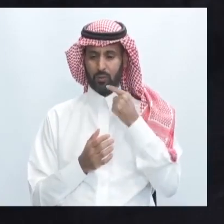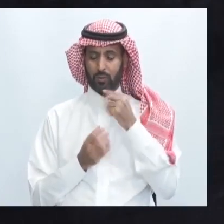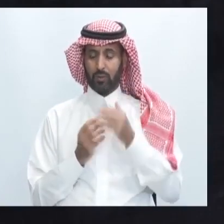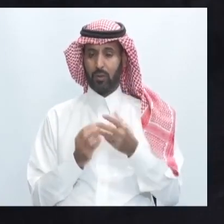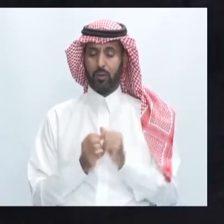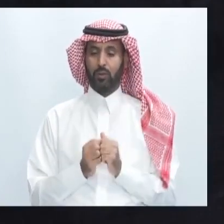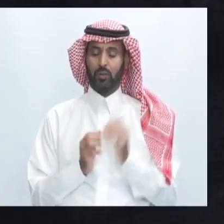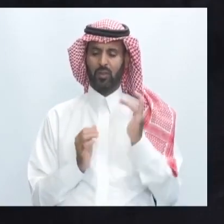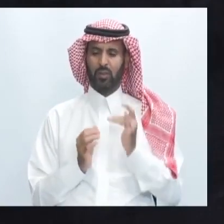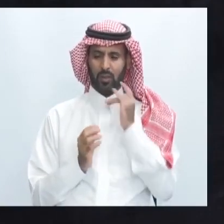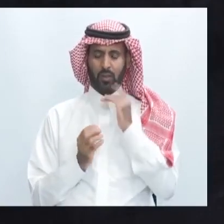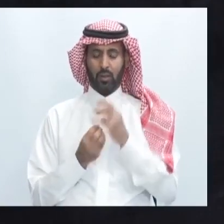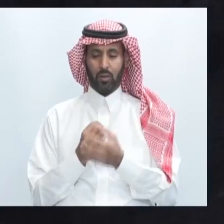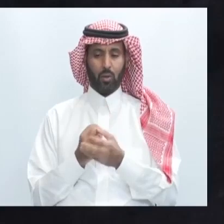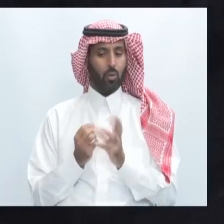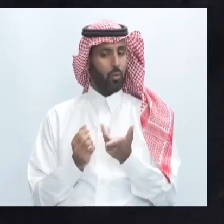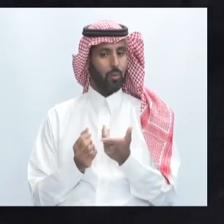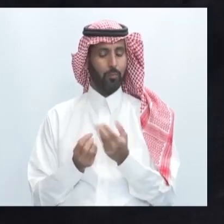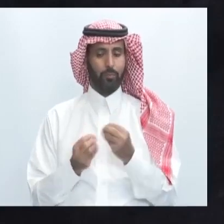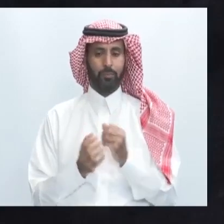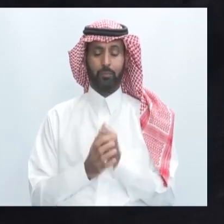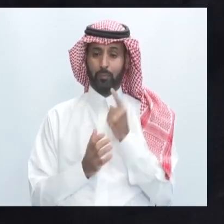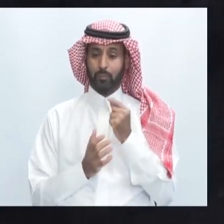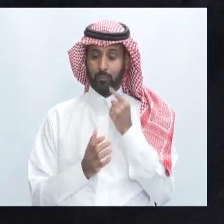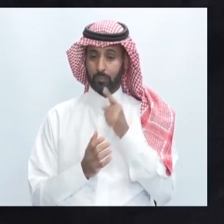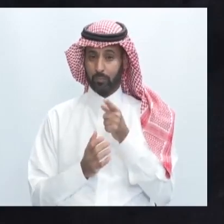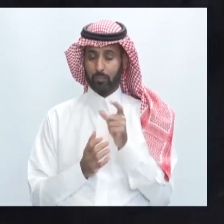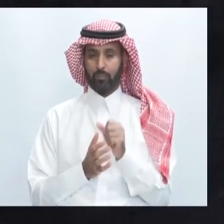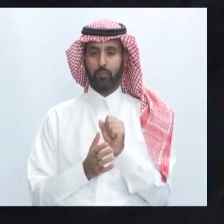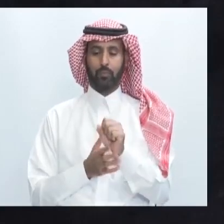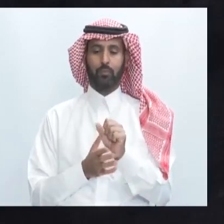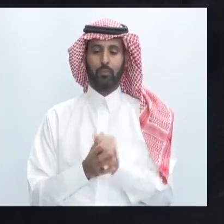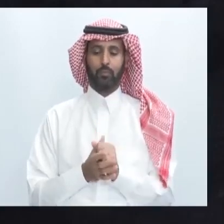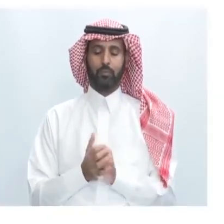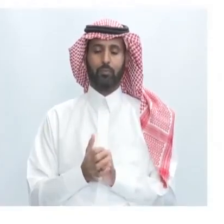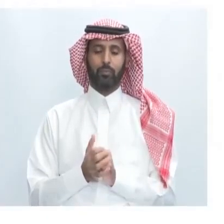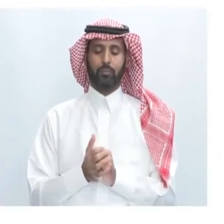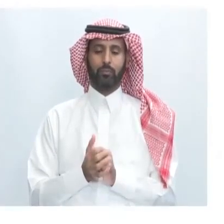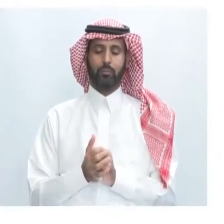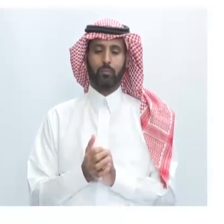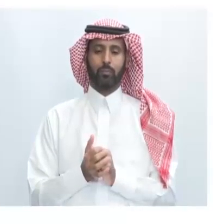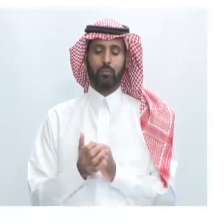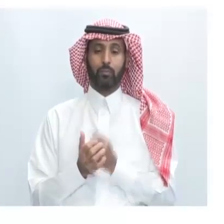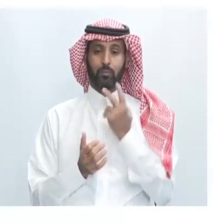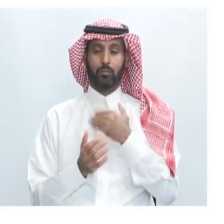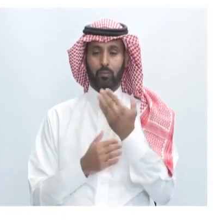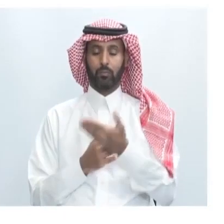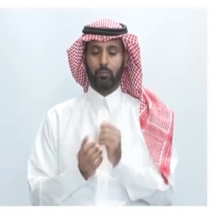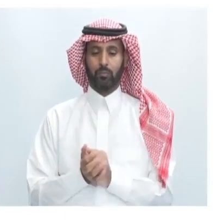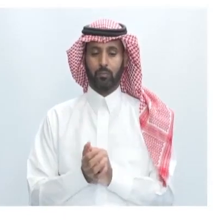etc. So try to think, why is this color your favorite color? So